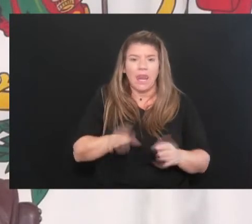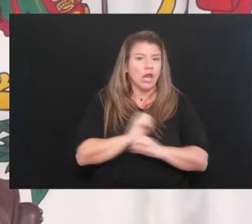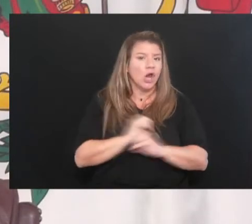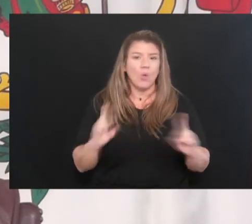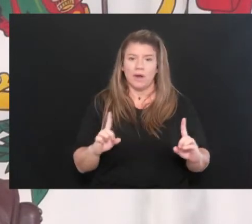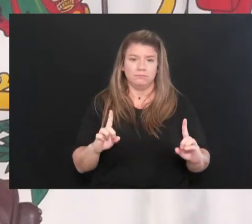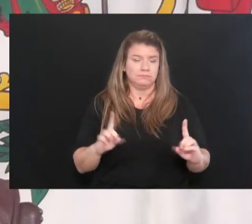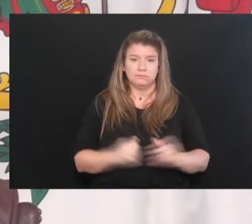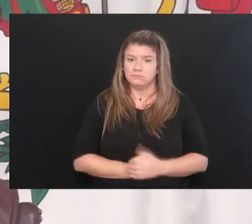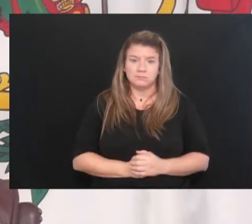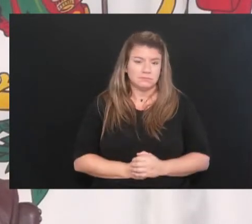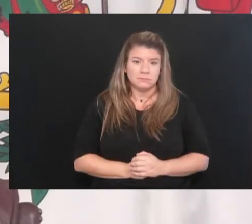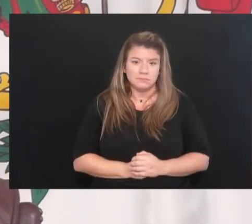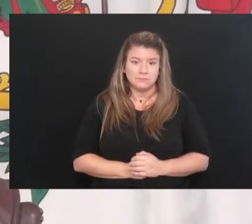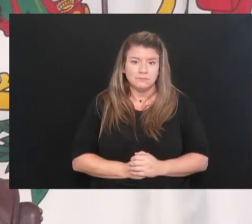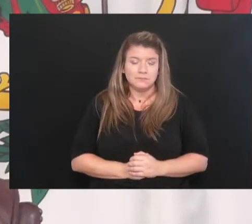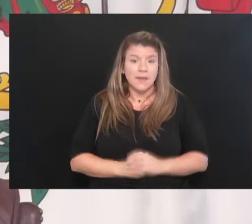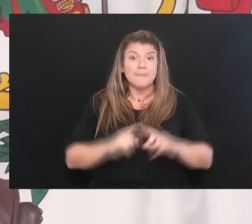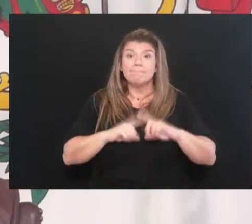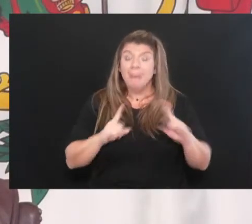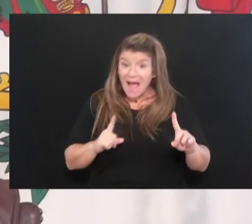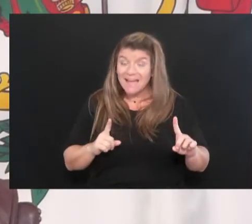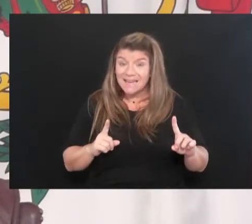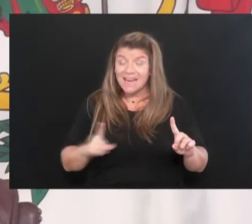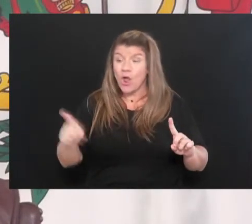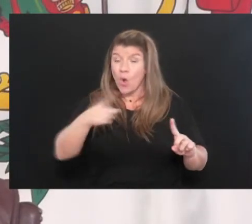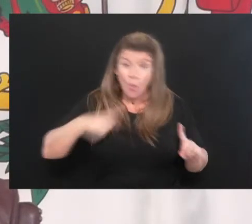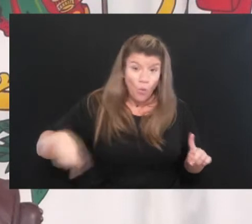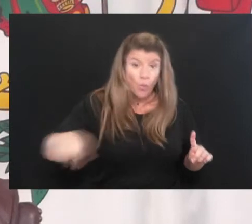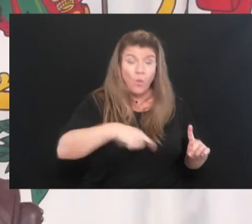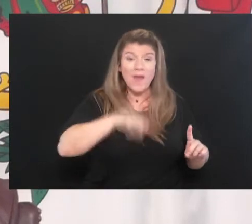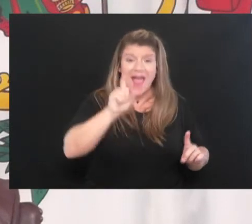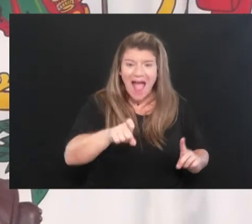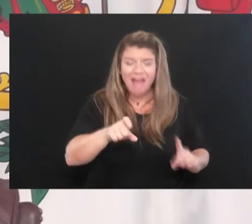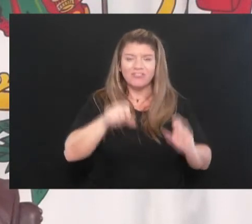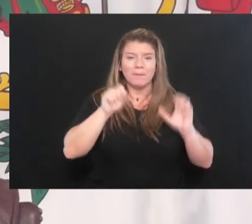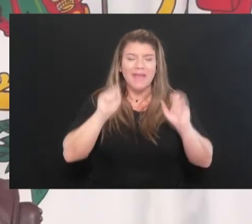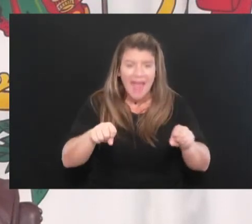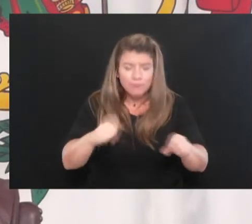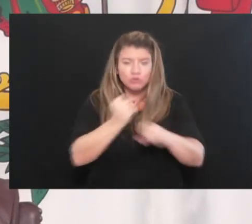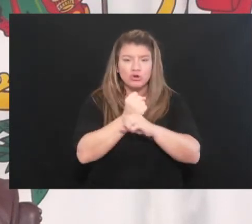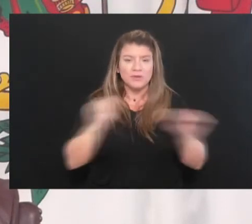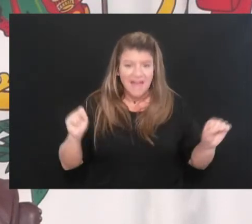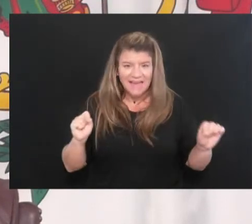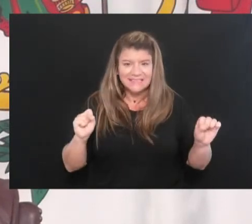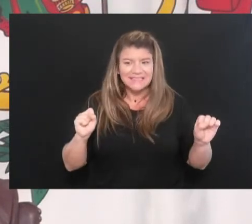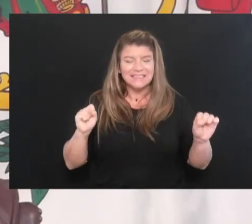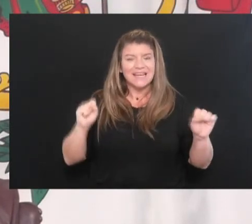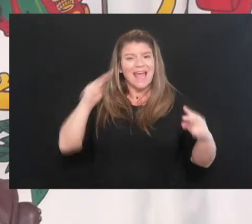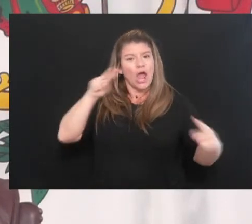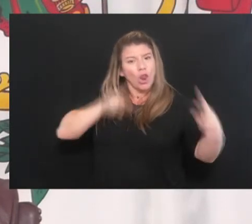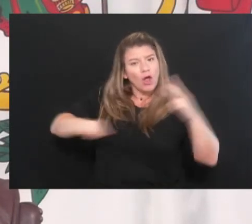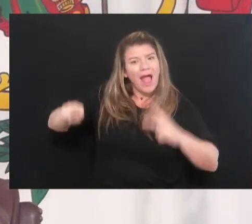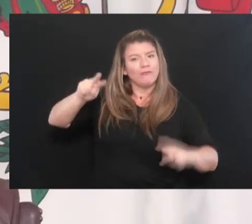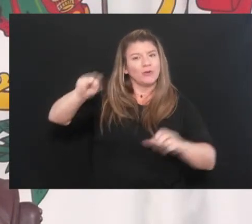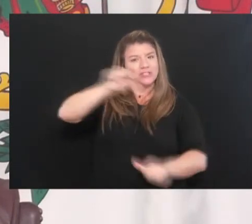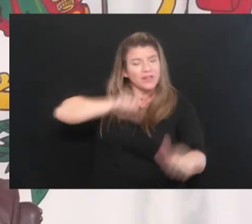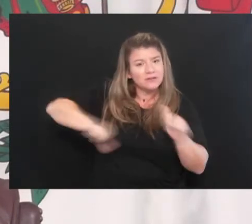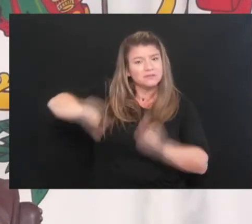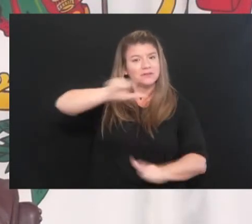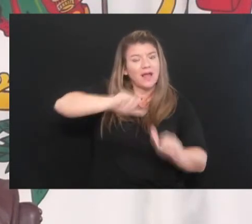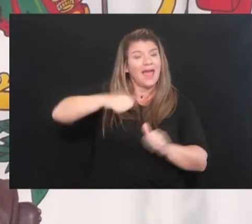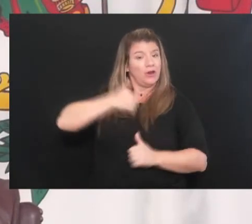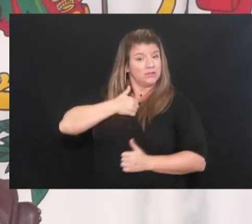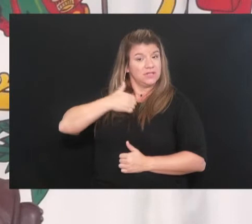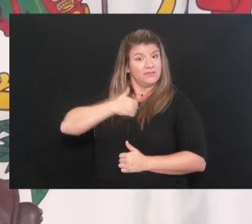one. But absolutely, we have got to be able to protect and look after ourselves.